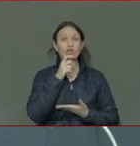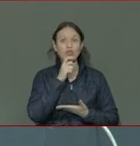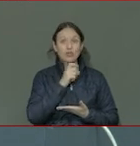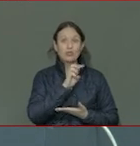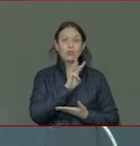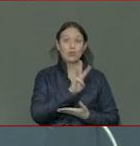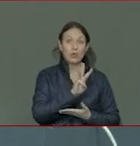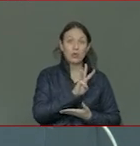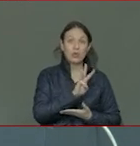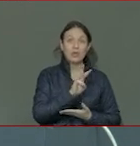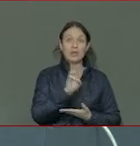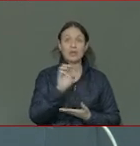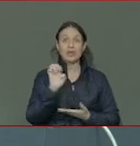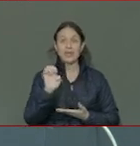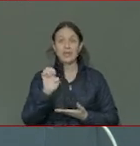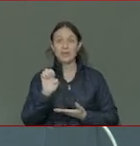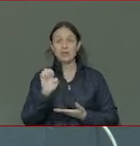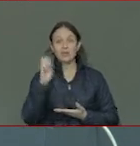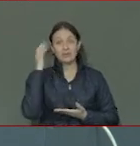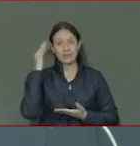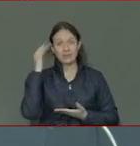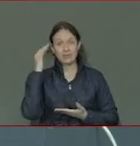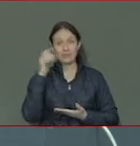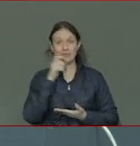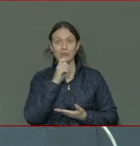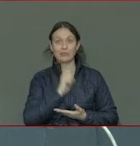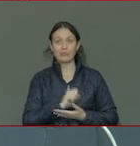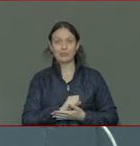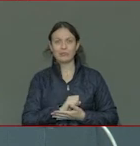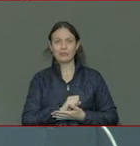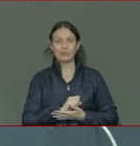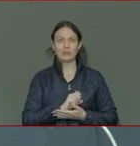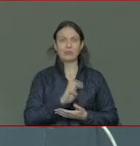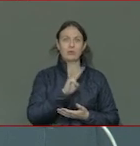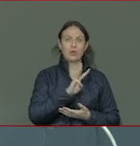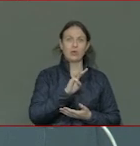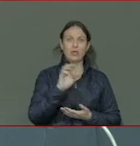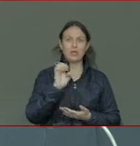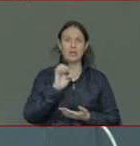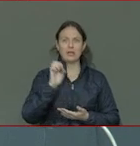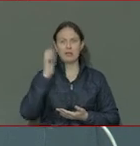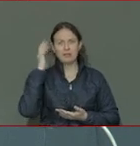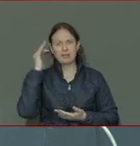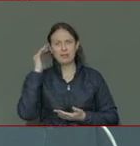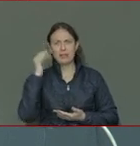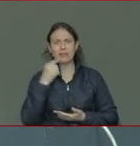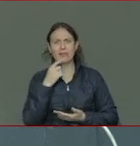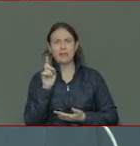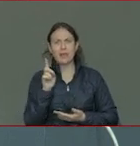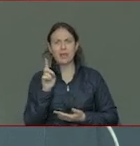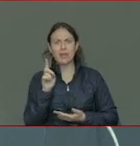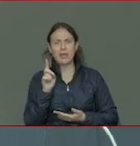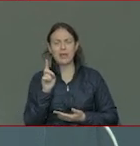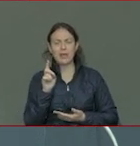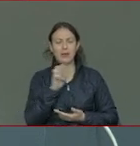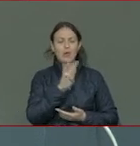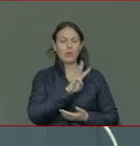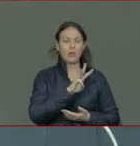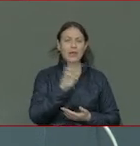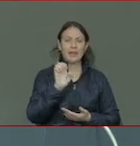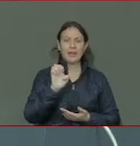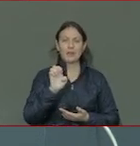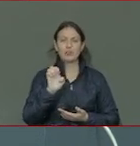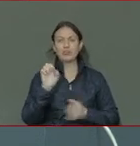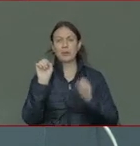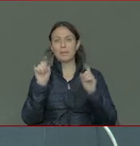work energy theorem. The work energy theorem, the work energy principle, the